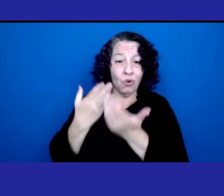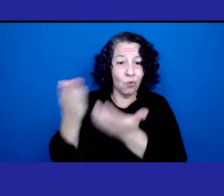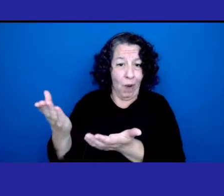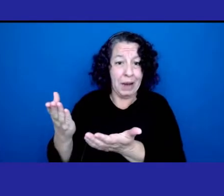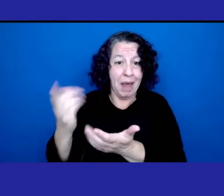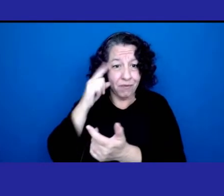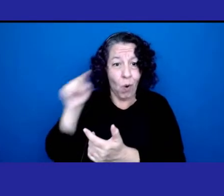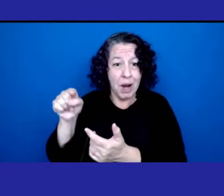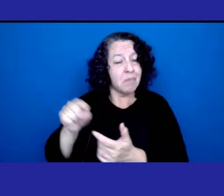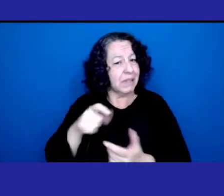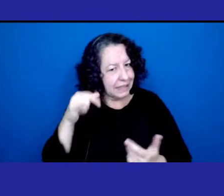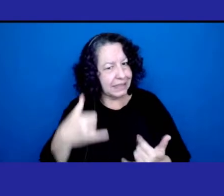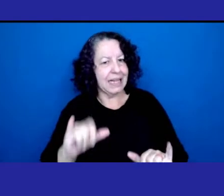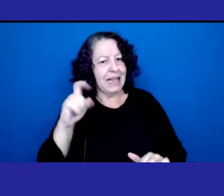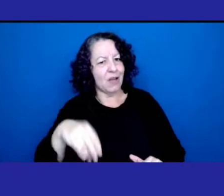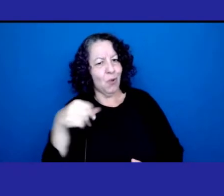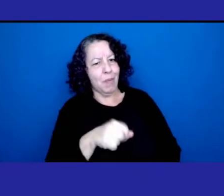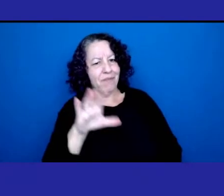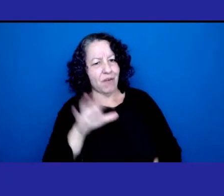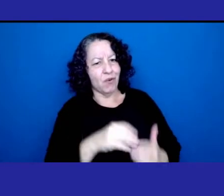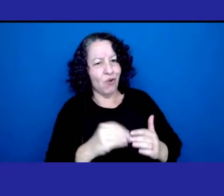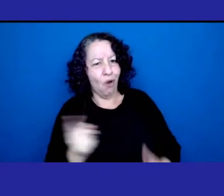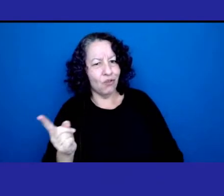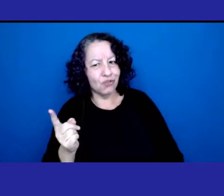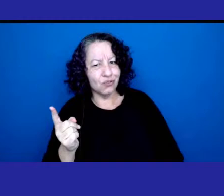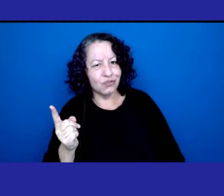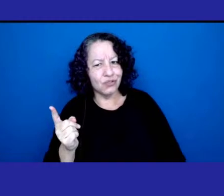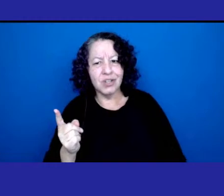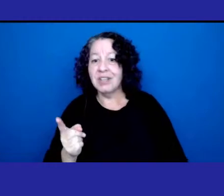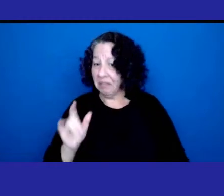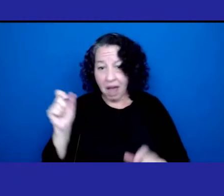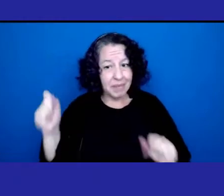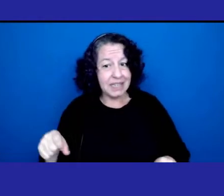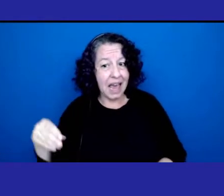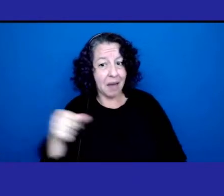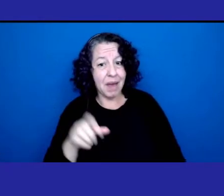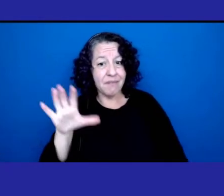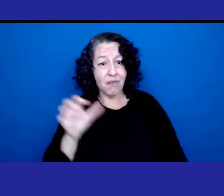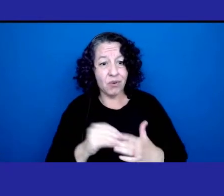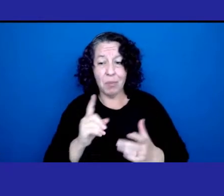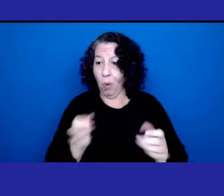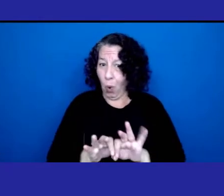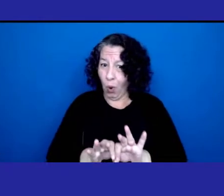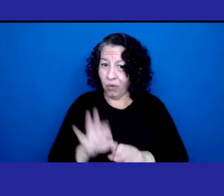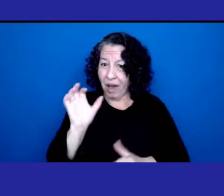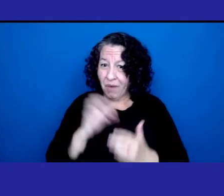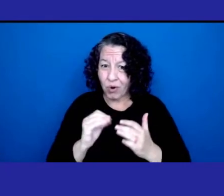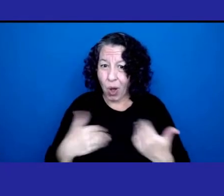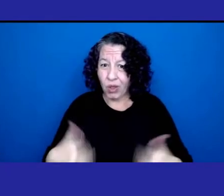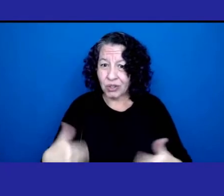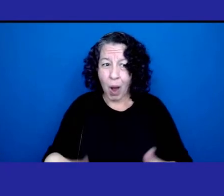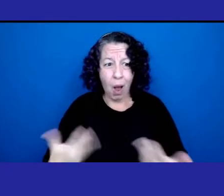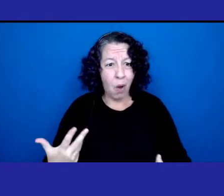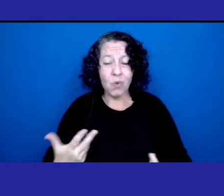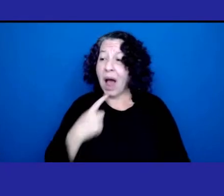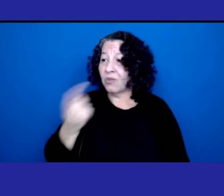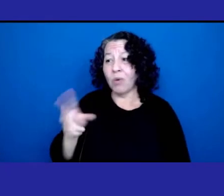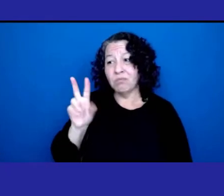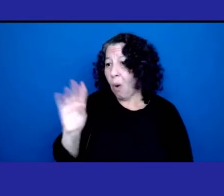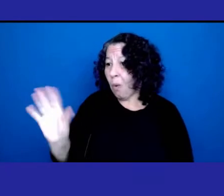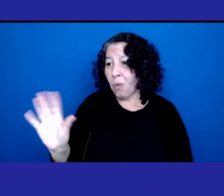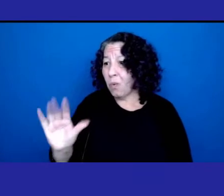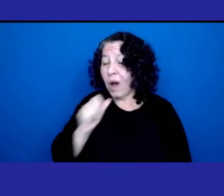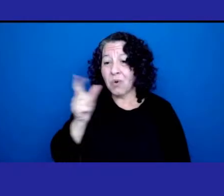well, he can pay $500. But is it really worth $500? I told him no. I said, I think it's an